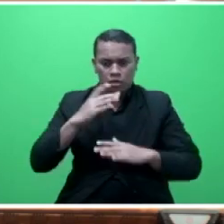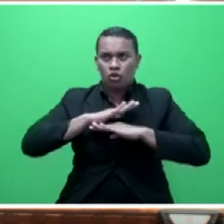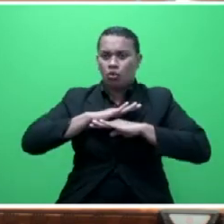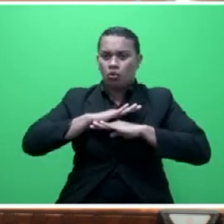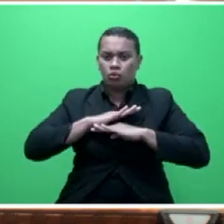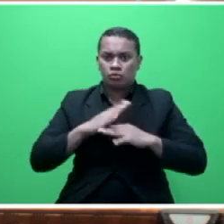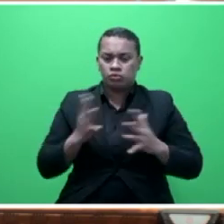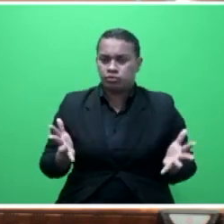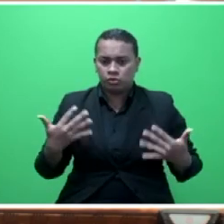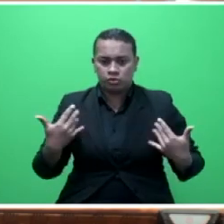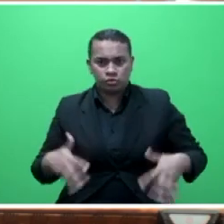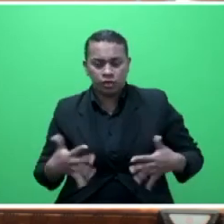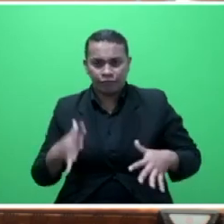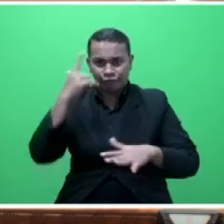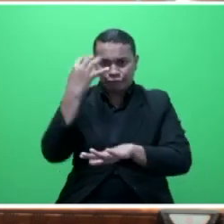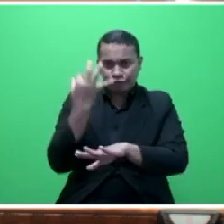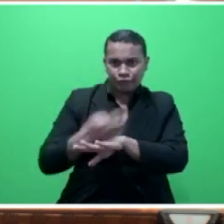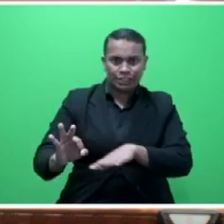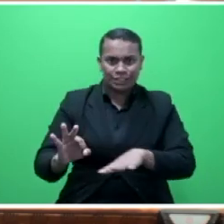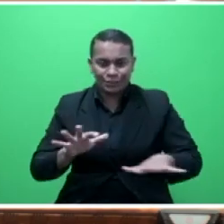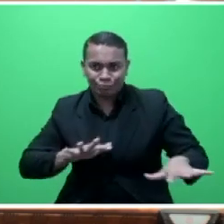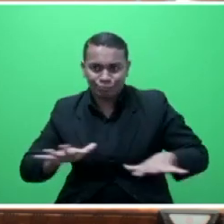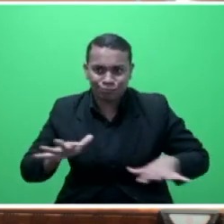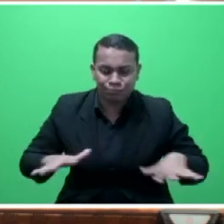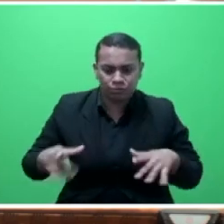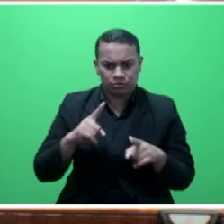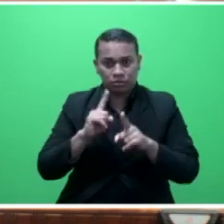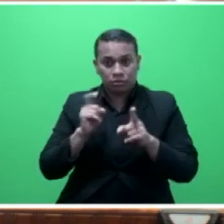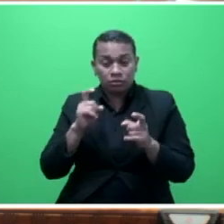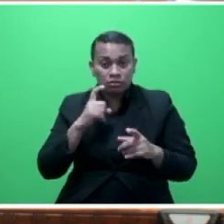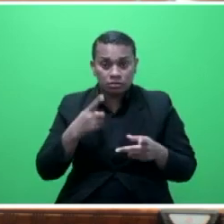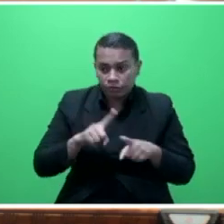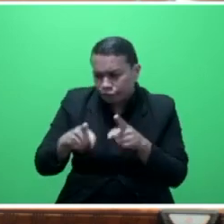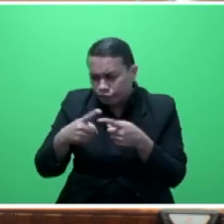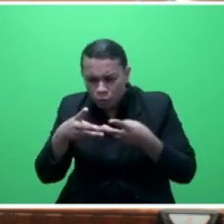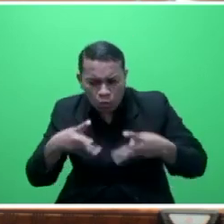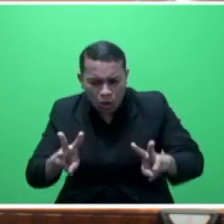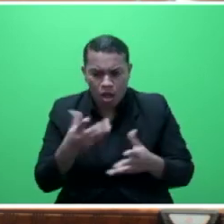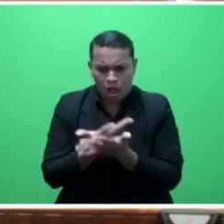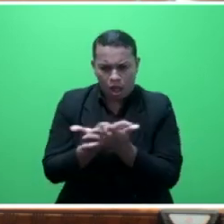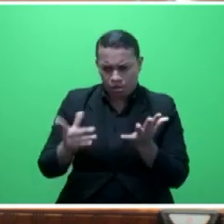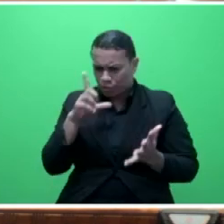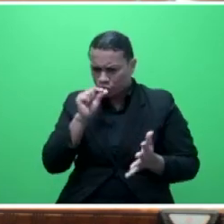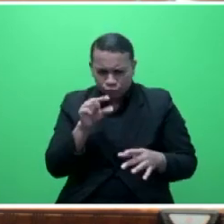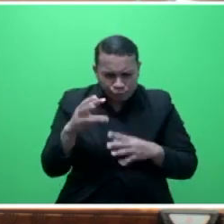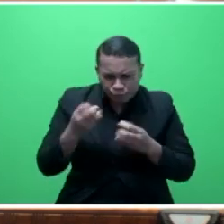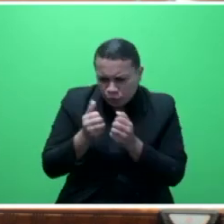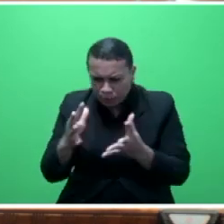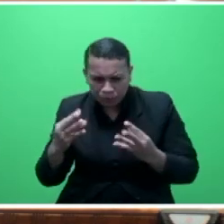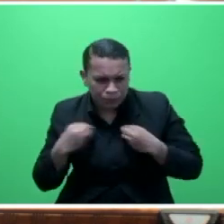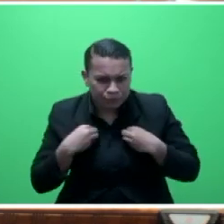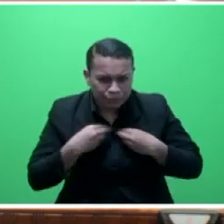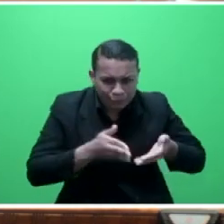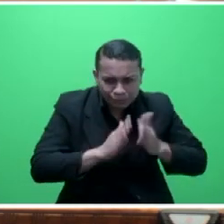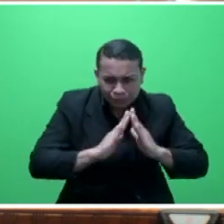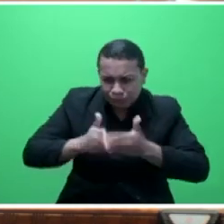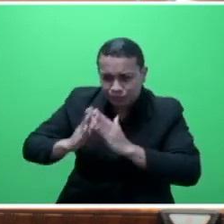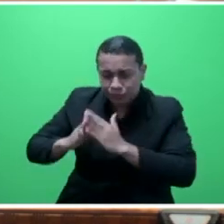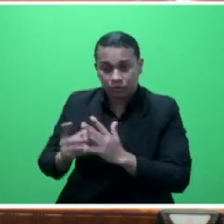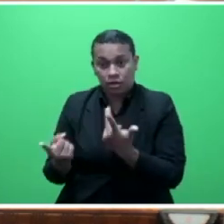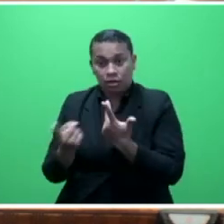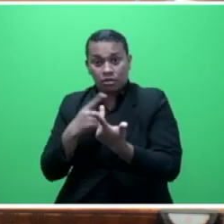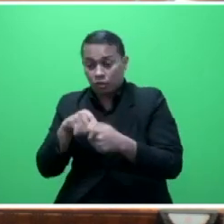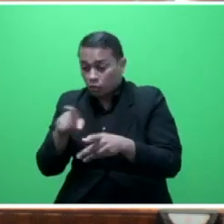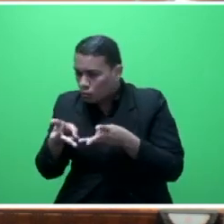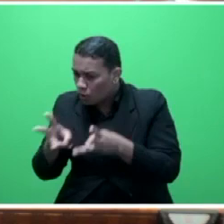innovative ideas, reconsider their margins, and get creative with how they operate. But there are other ways, newfangled ways,